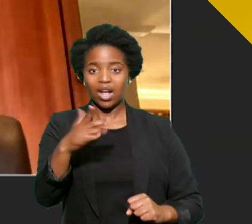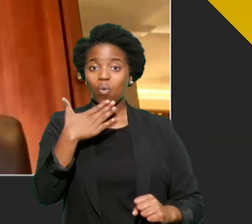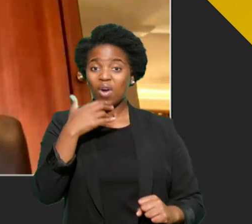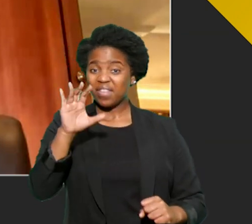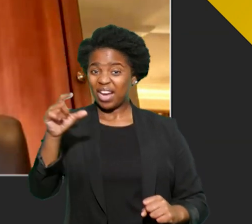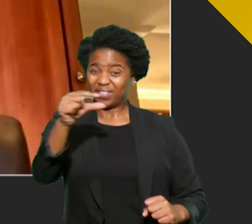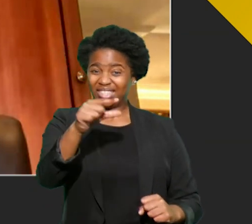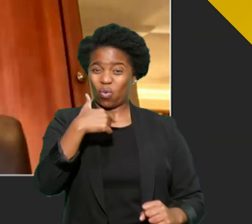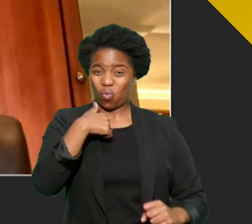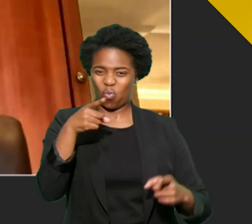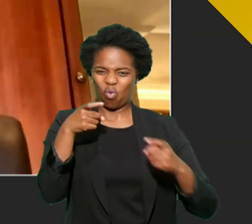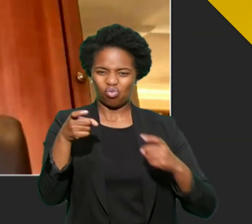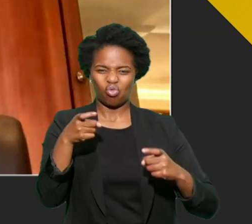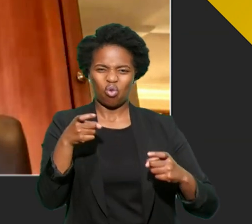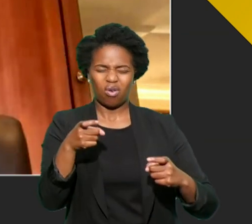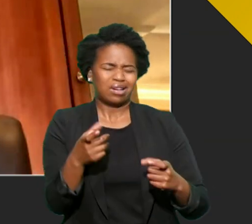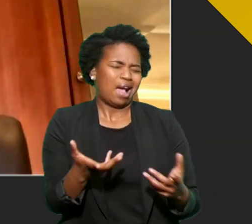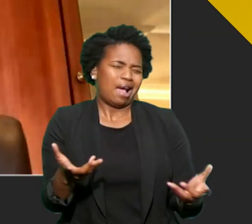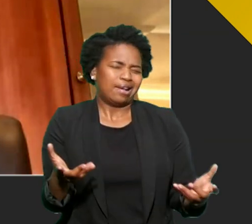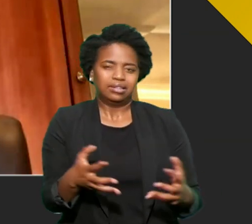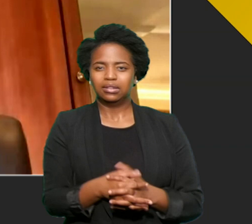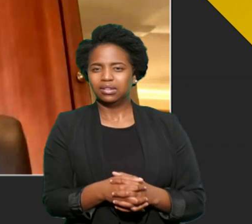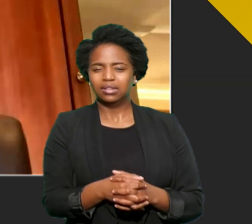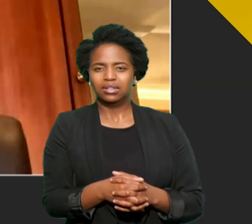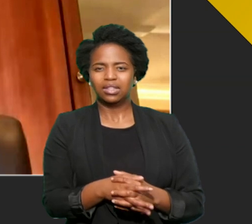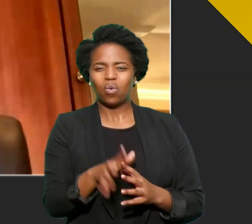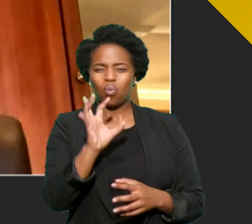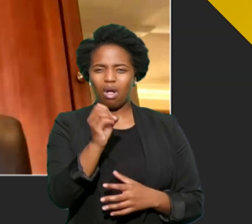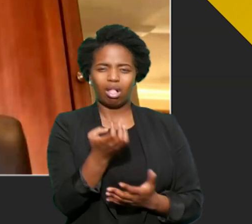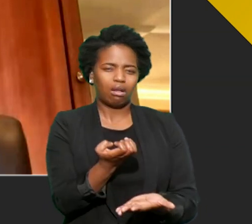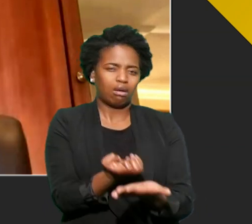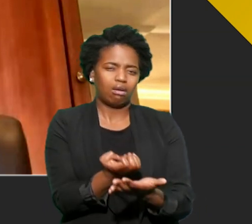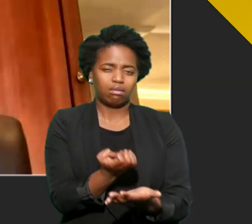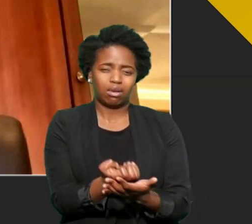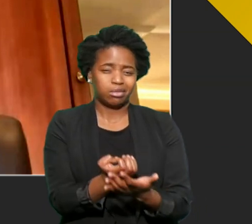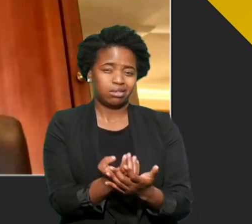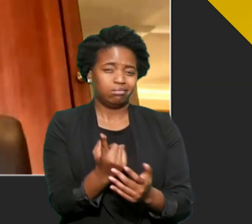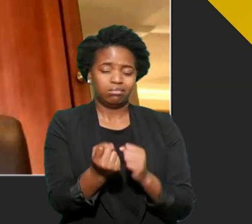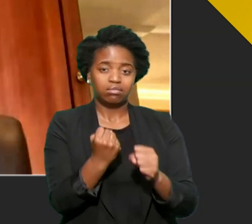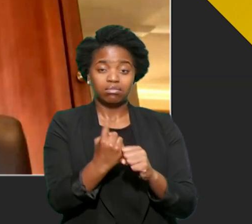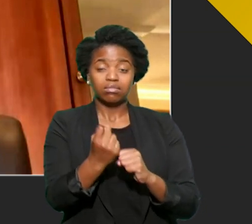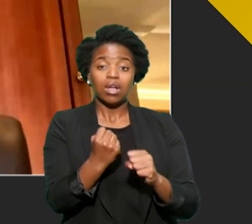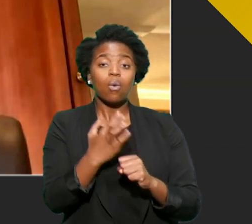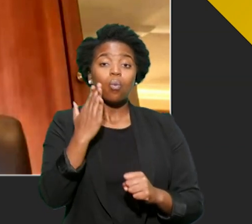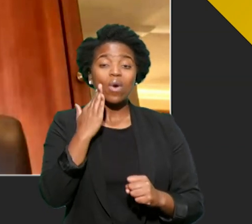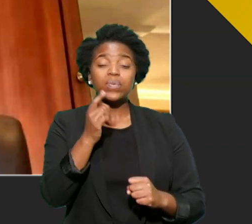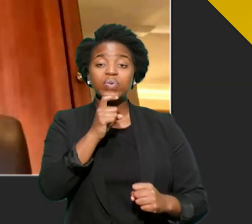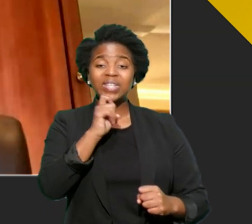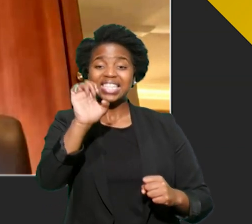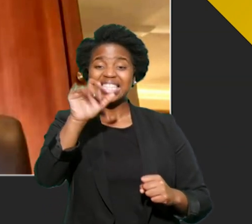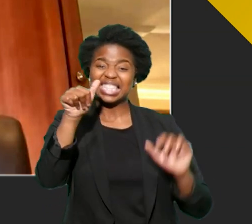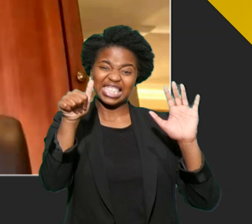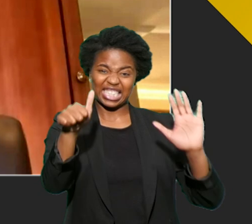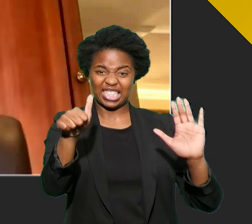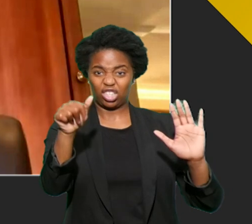dominates this 5G will probably have an advantage when we move on to 6G.